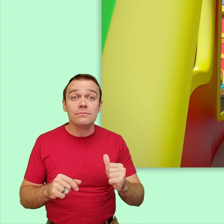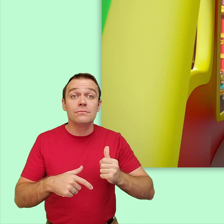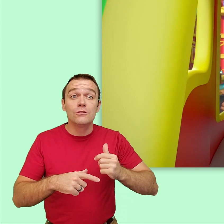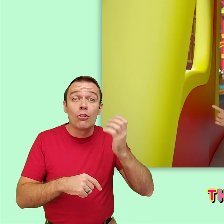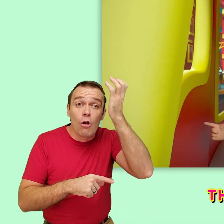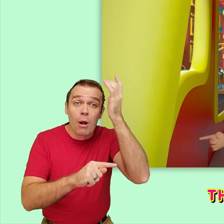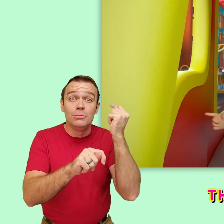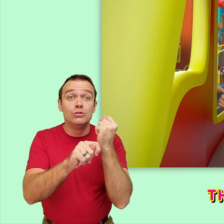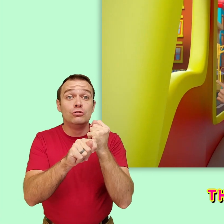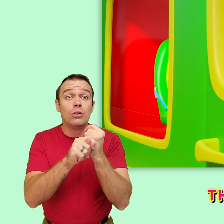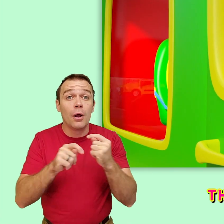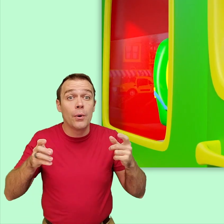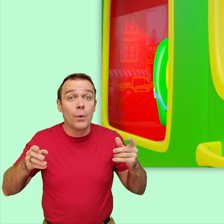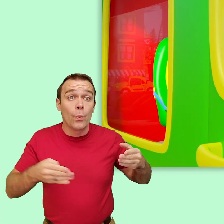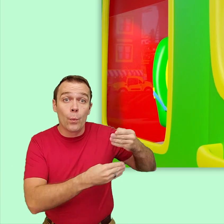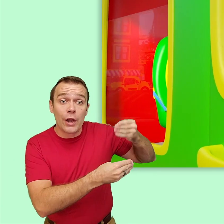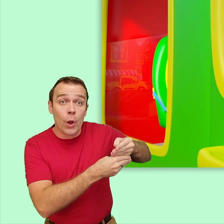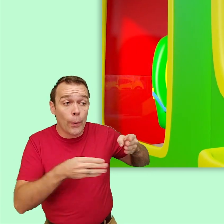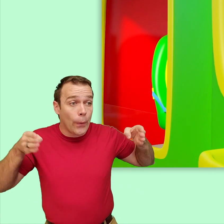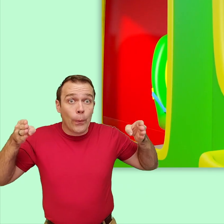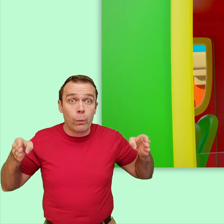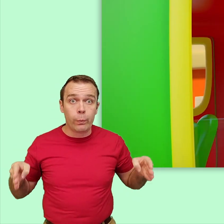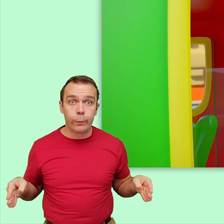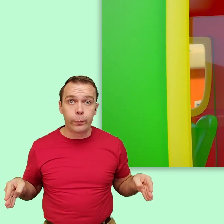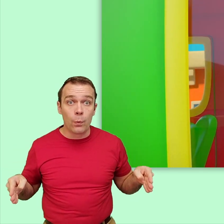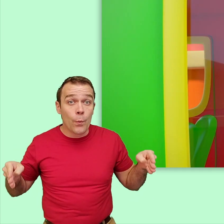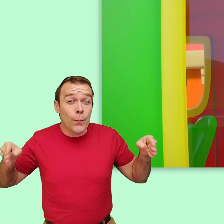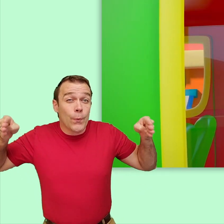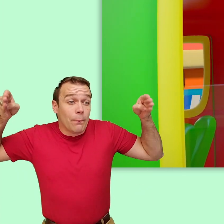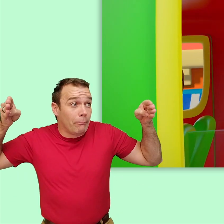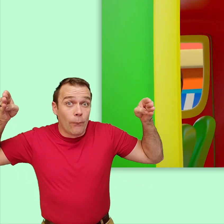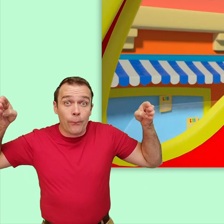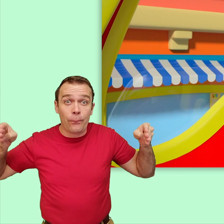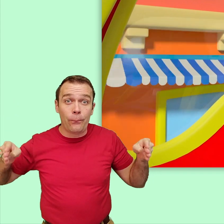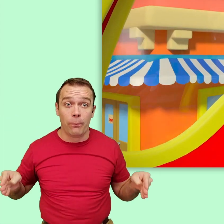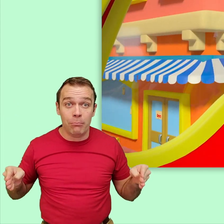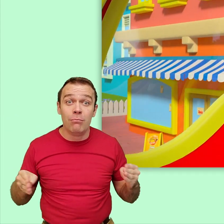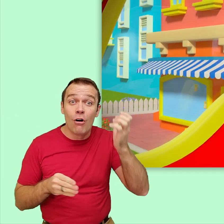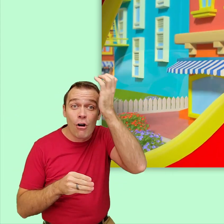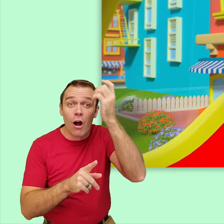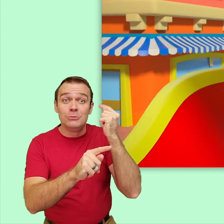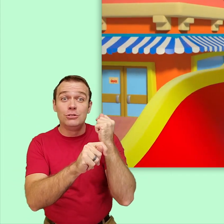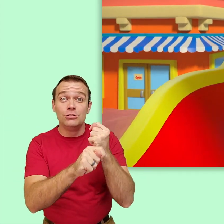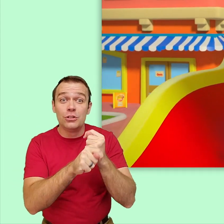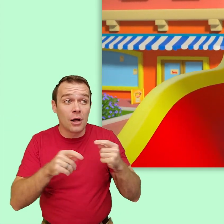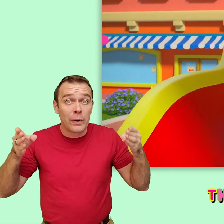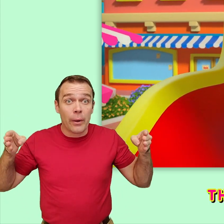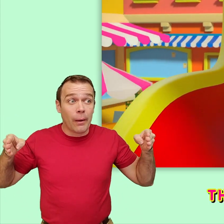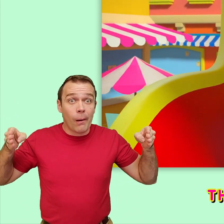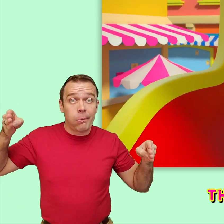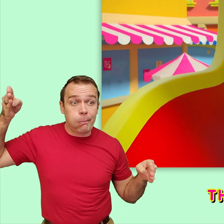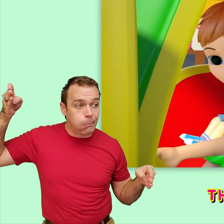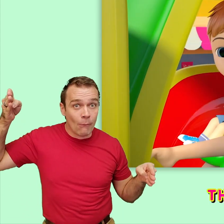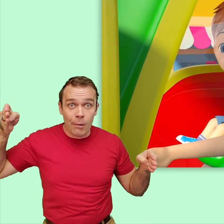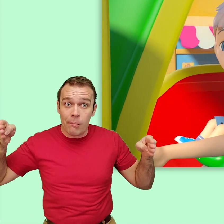The windows on the garbage truck go up and down, up and down, up and down. The windows on the